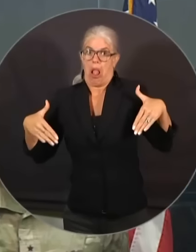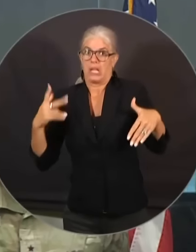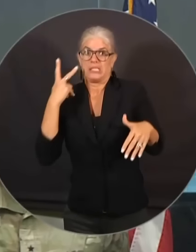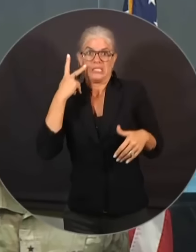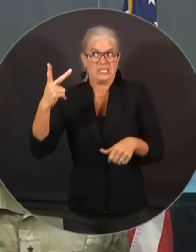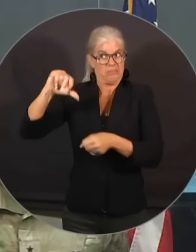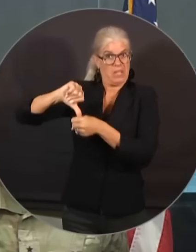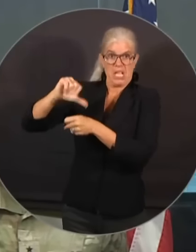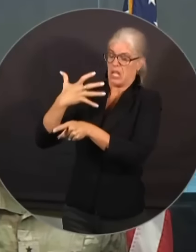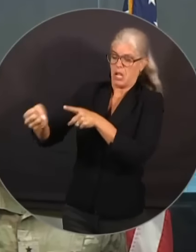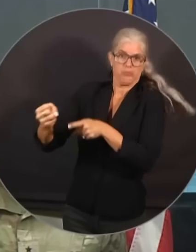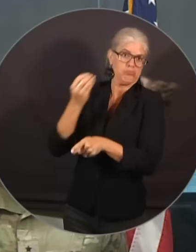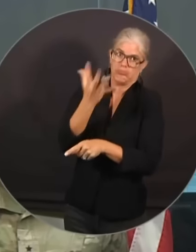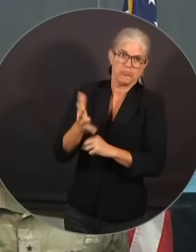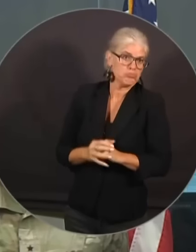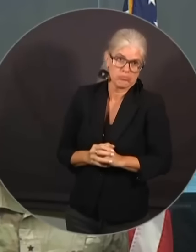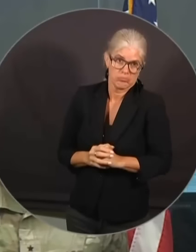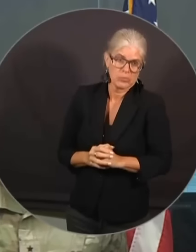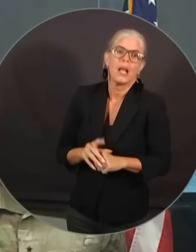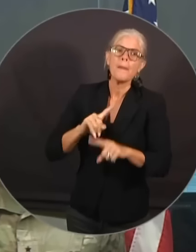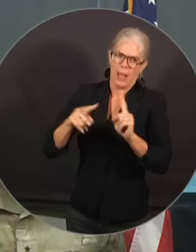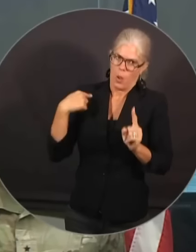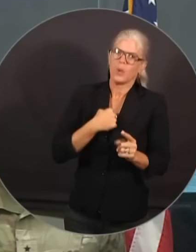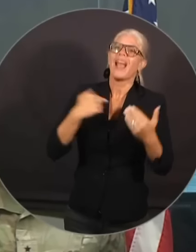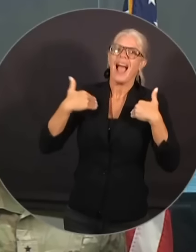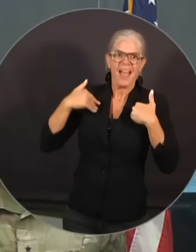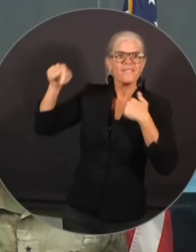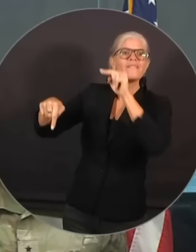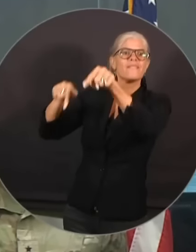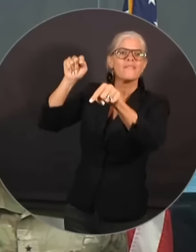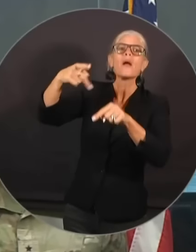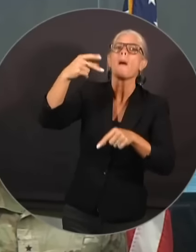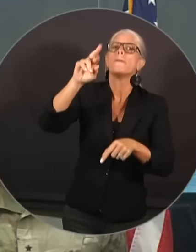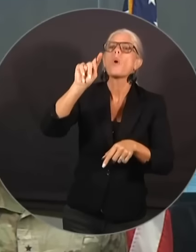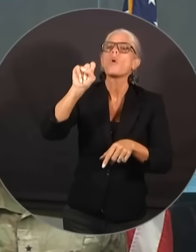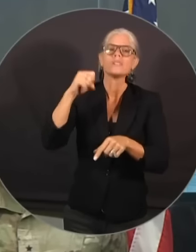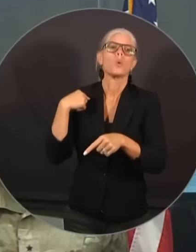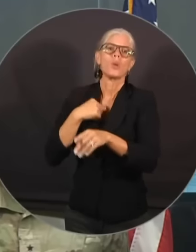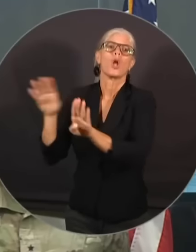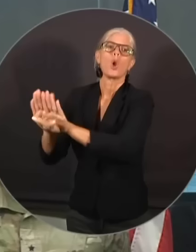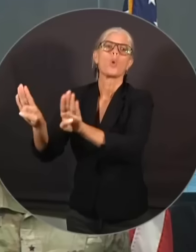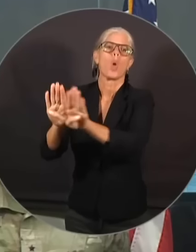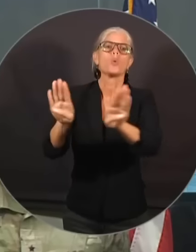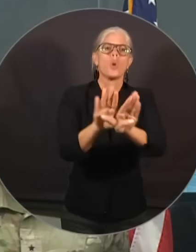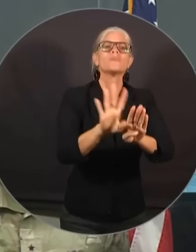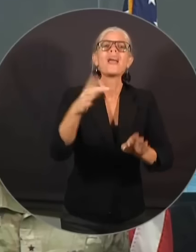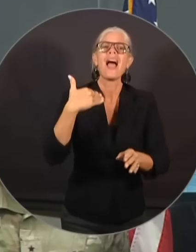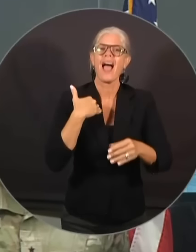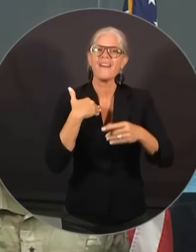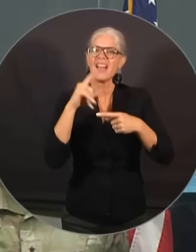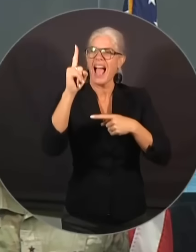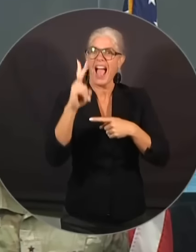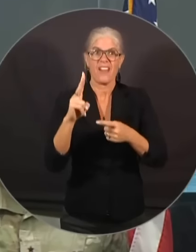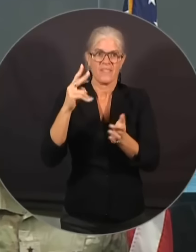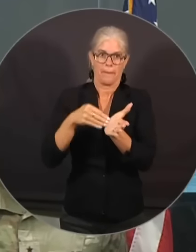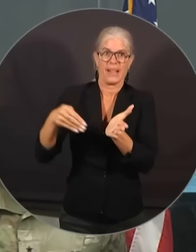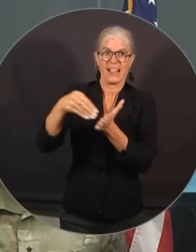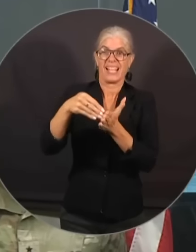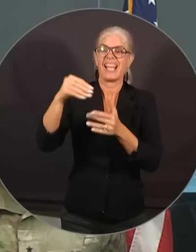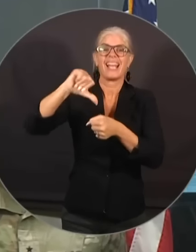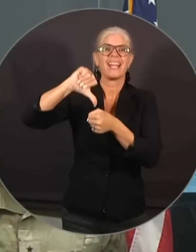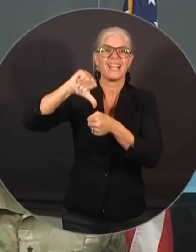that are closed. So we have almost 500,000 gallons of diesel in reserve that are being brought into